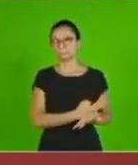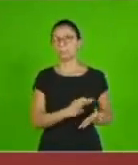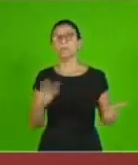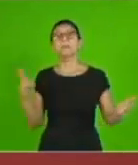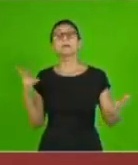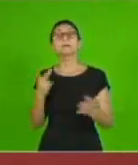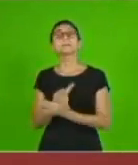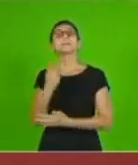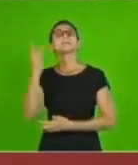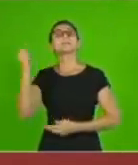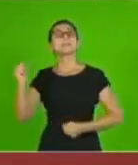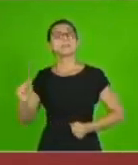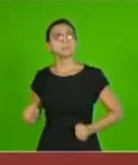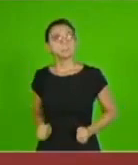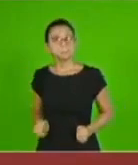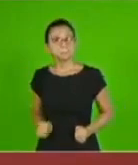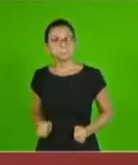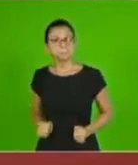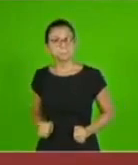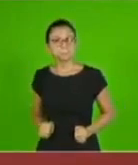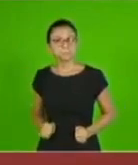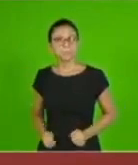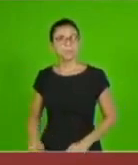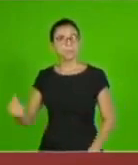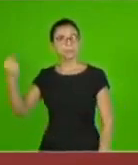So what happened was the Holy Spirit,